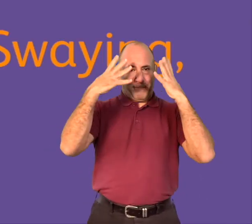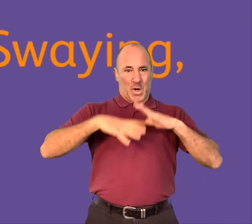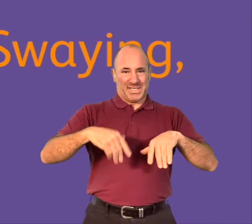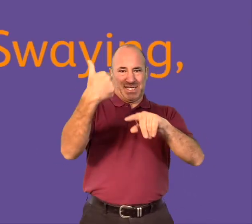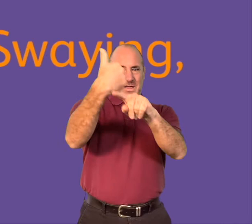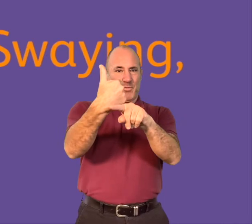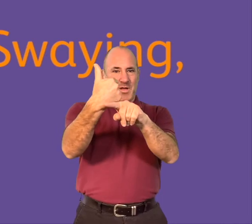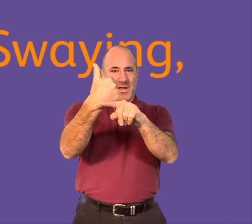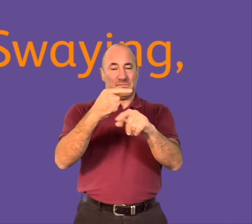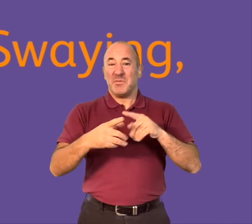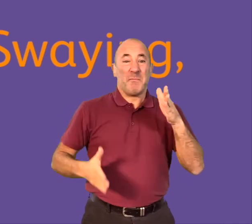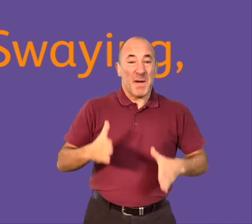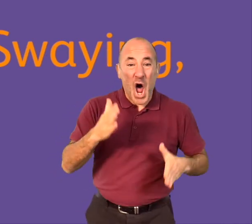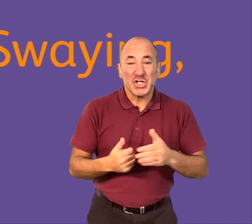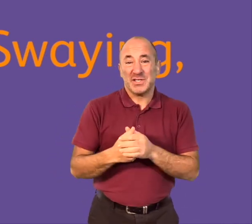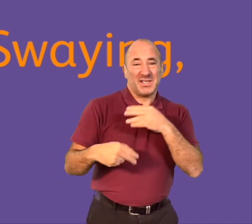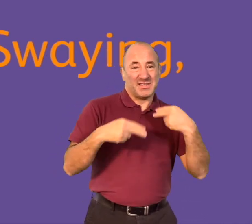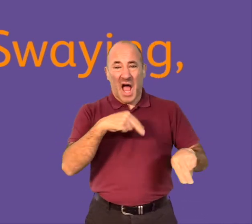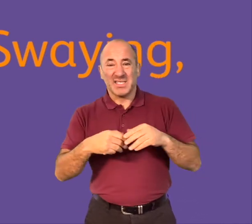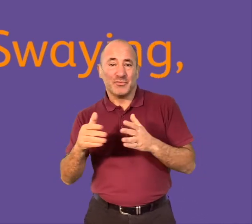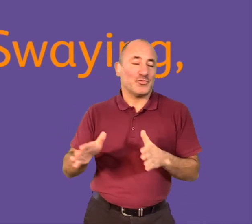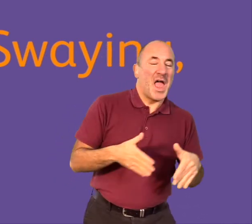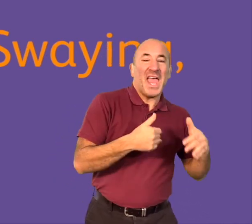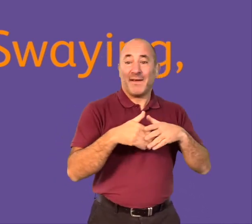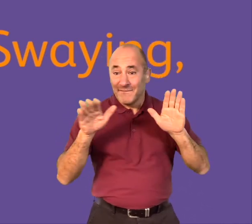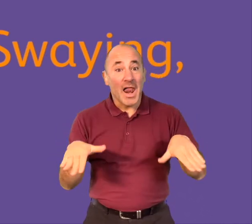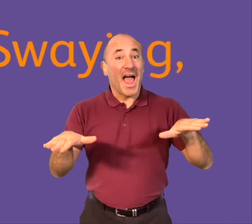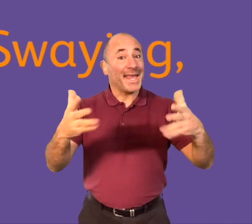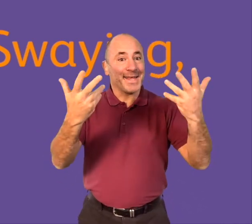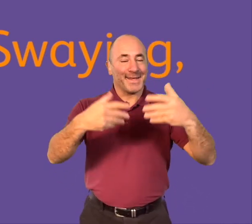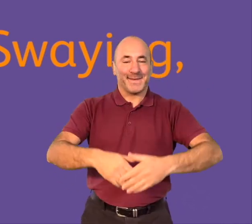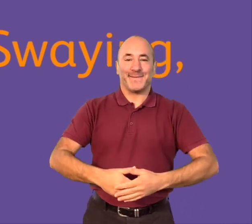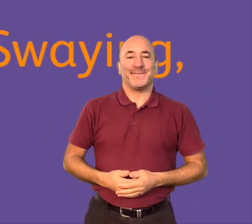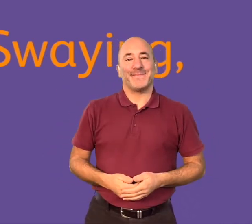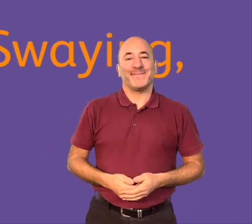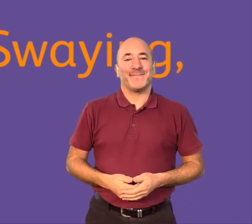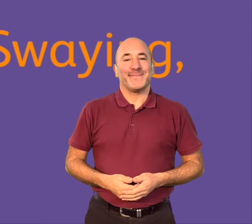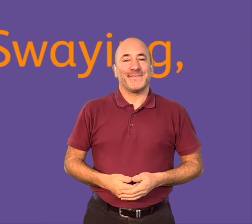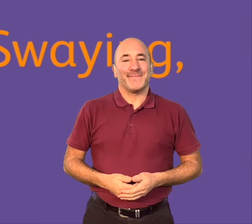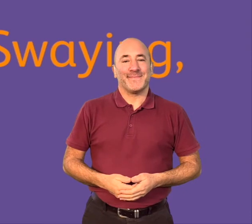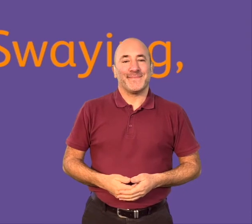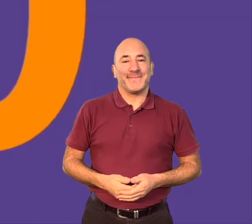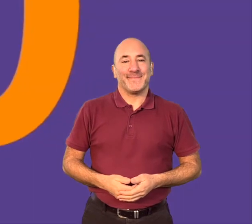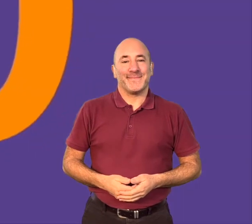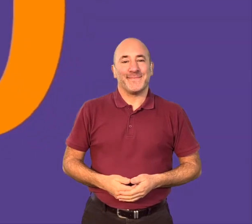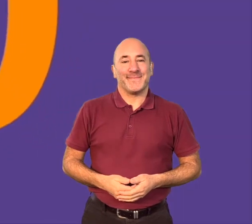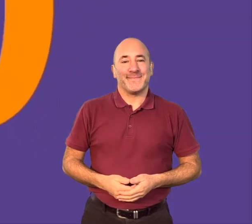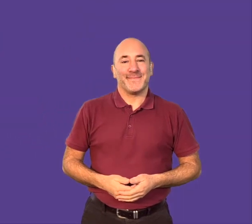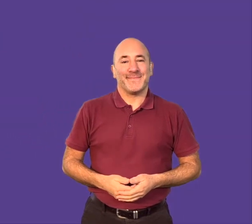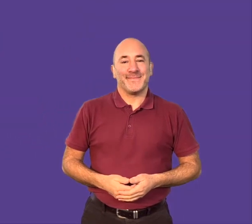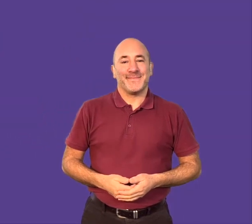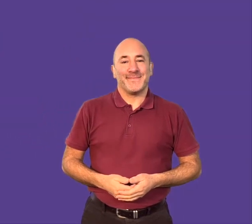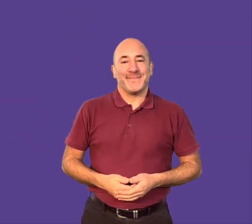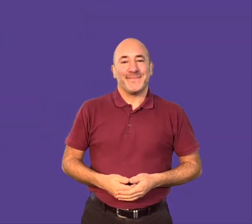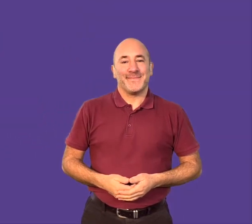on screen. And try marching, dancing, swaying, flying.